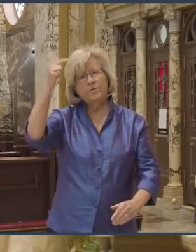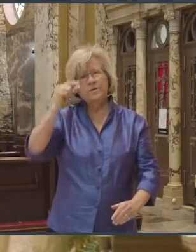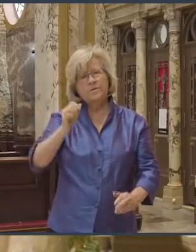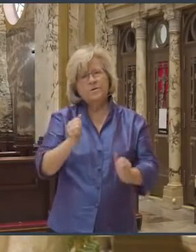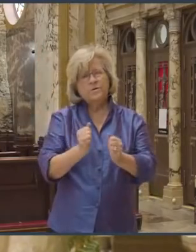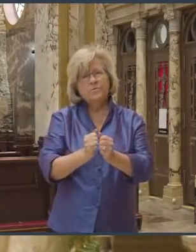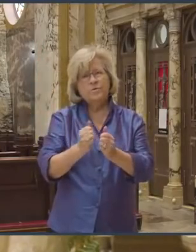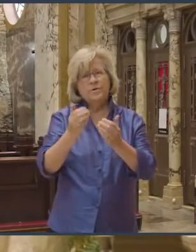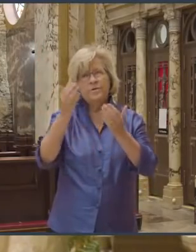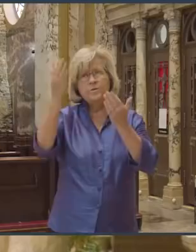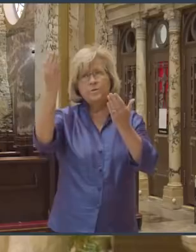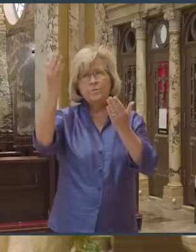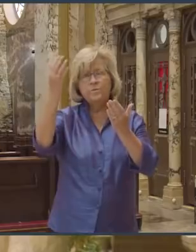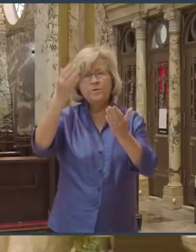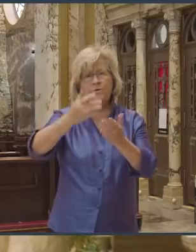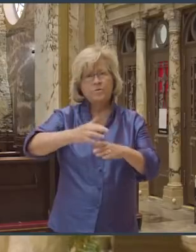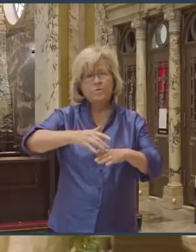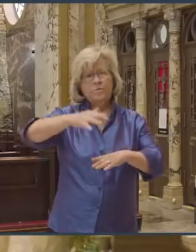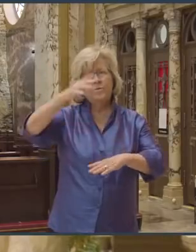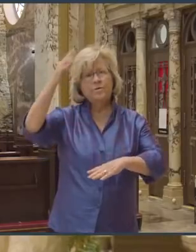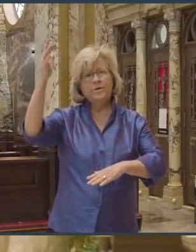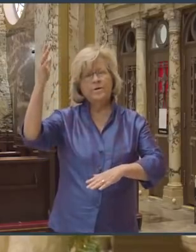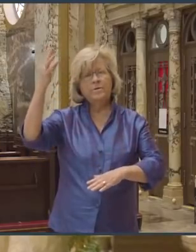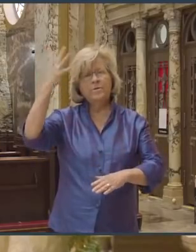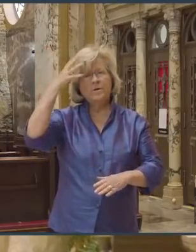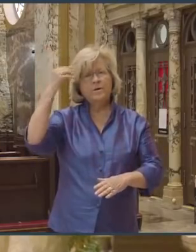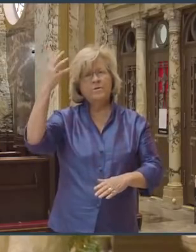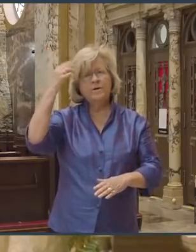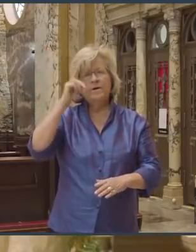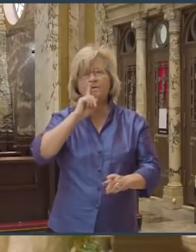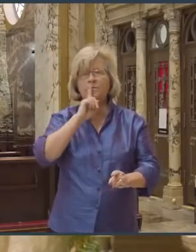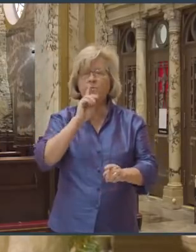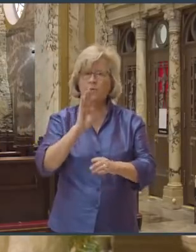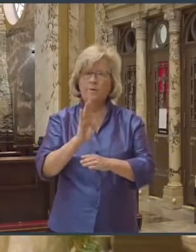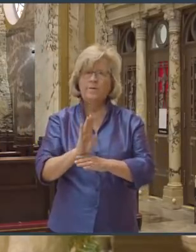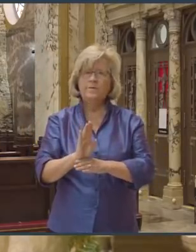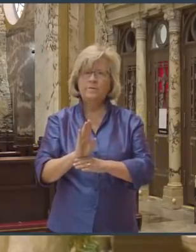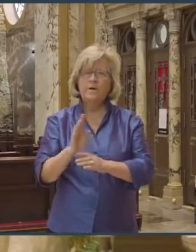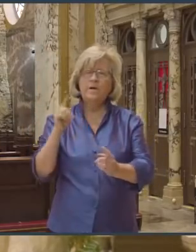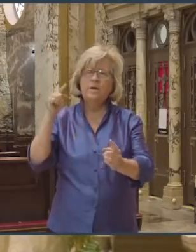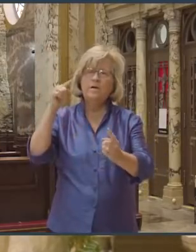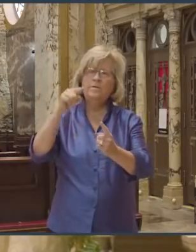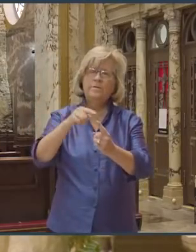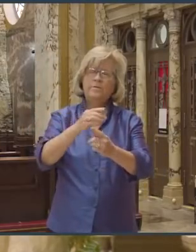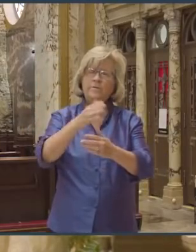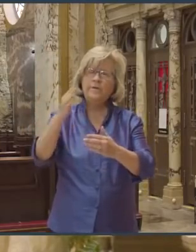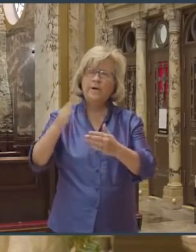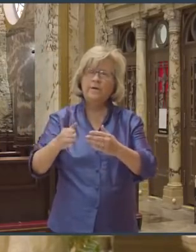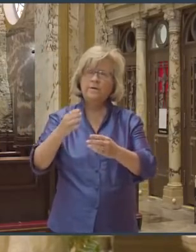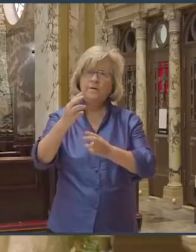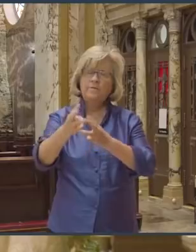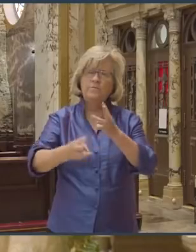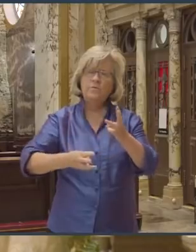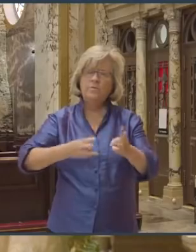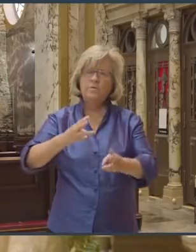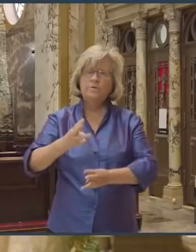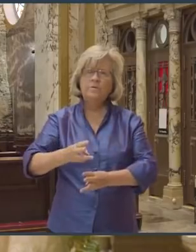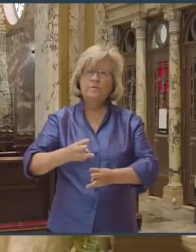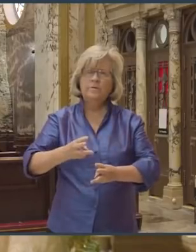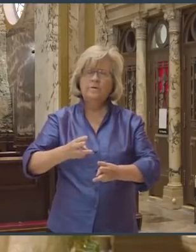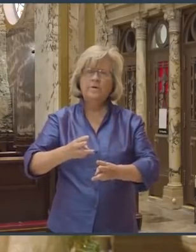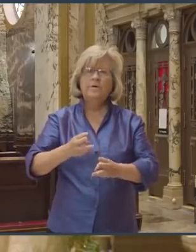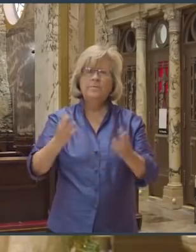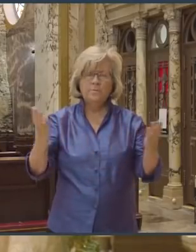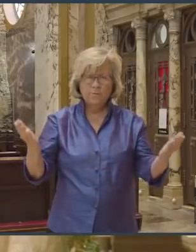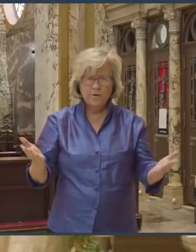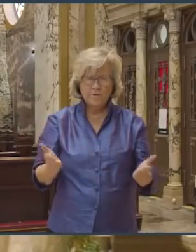in your glory, may experience, as he promised, until the end of the world, his abiding presence